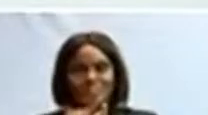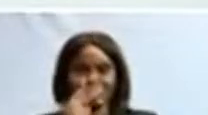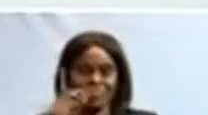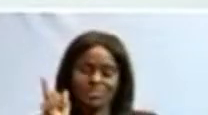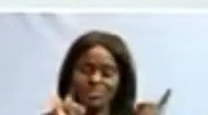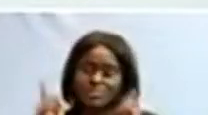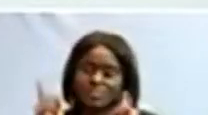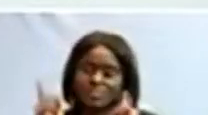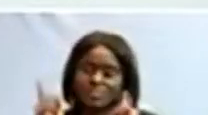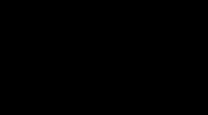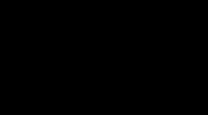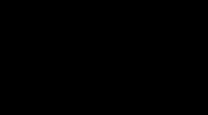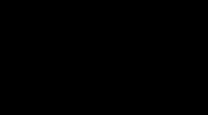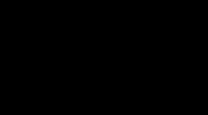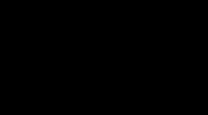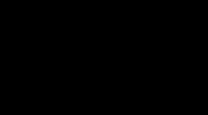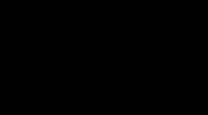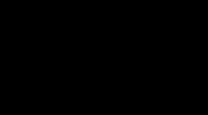Listen to your